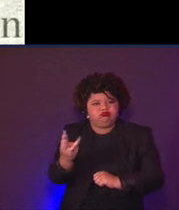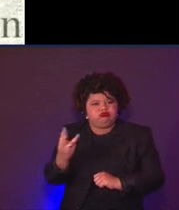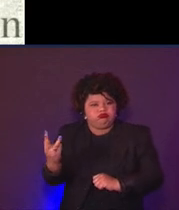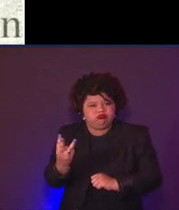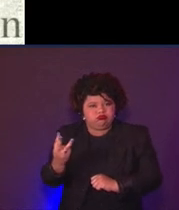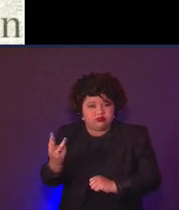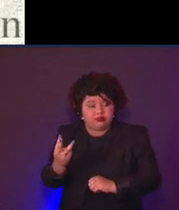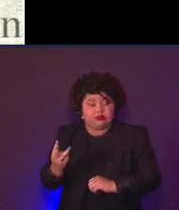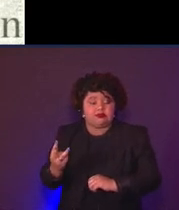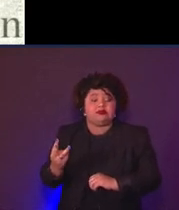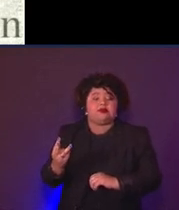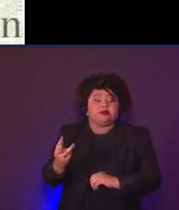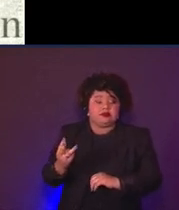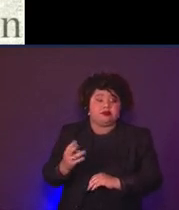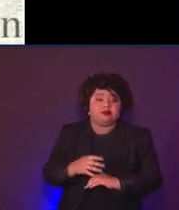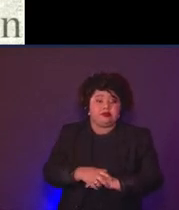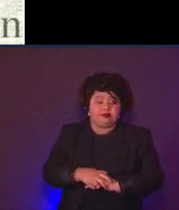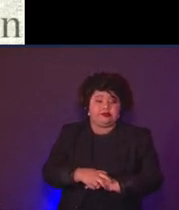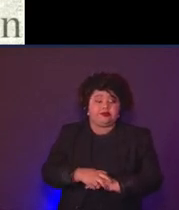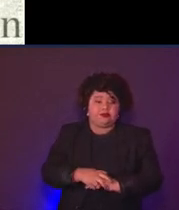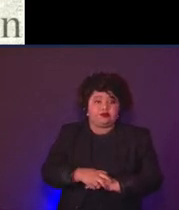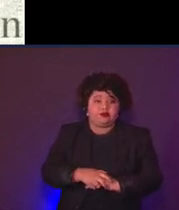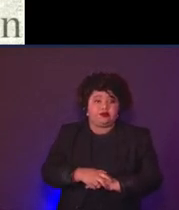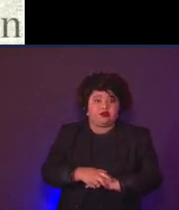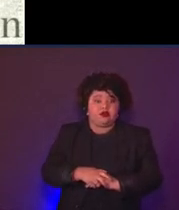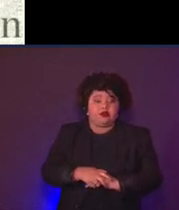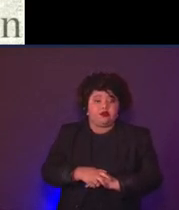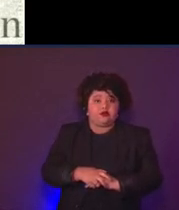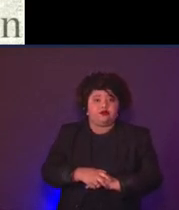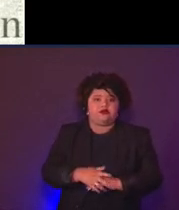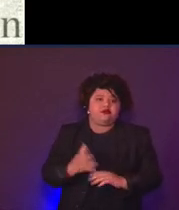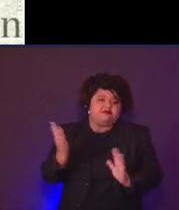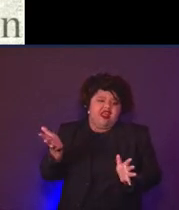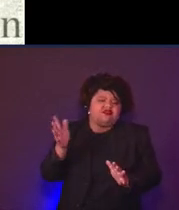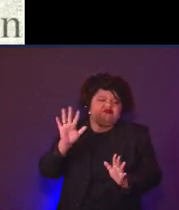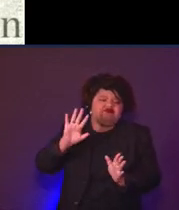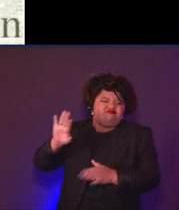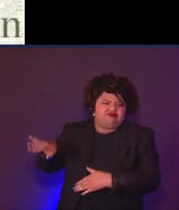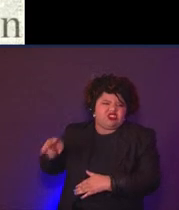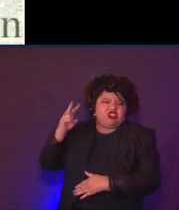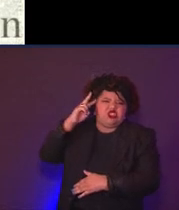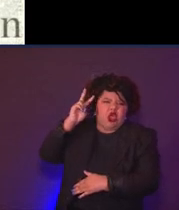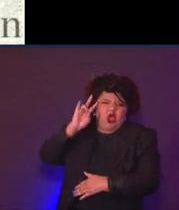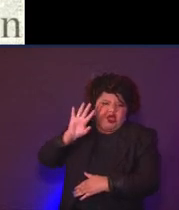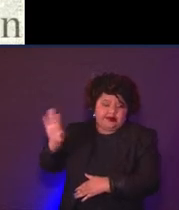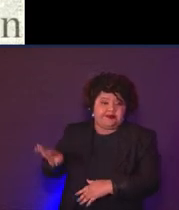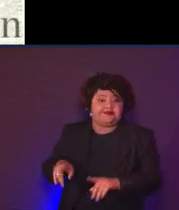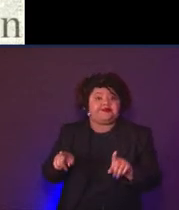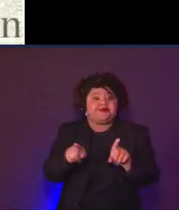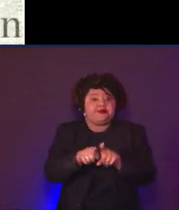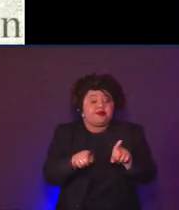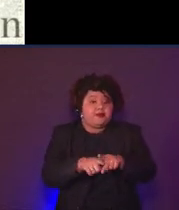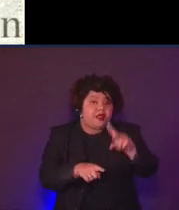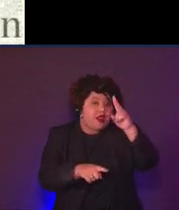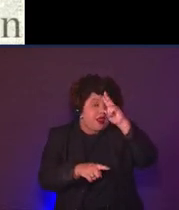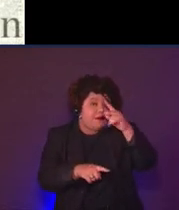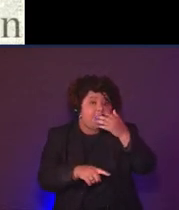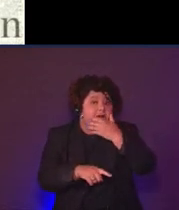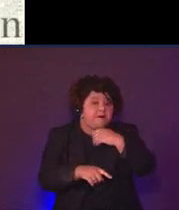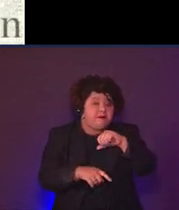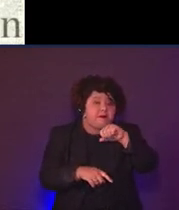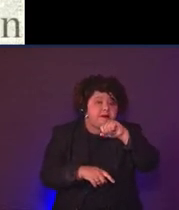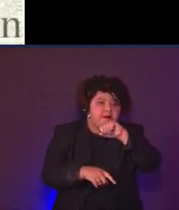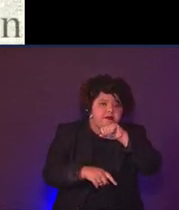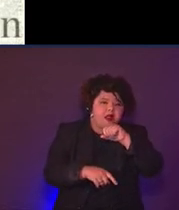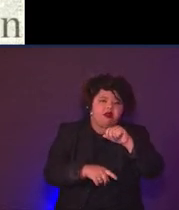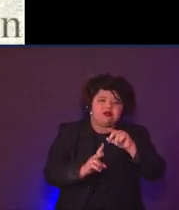this. So that's another story. And then I also remember my dad just reading the Miami Herald at breakfast